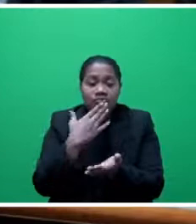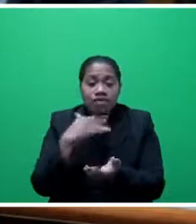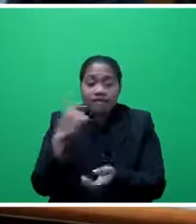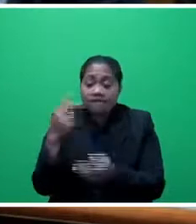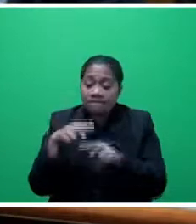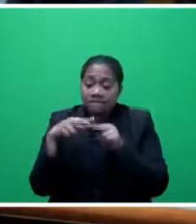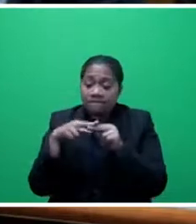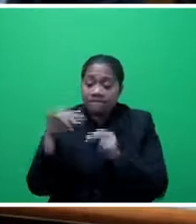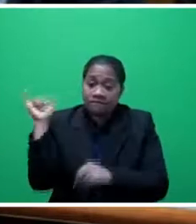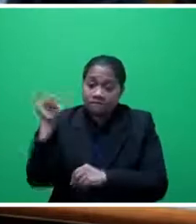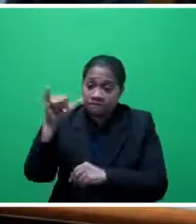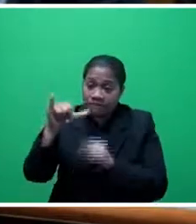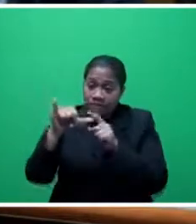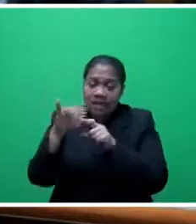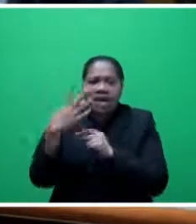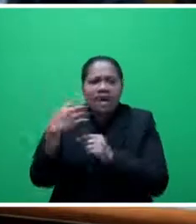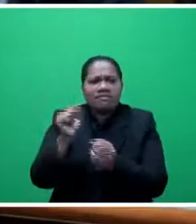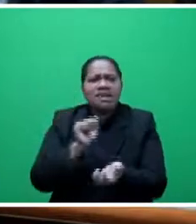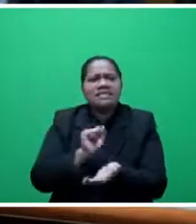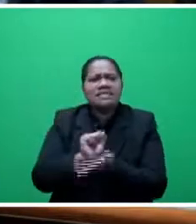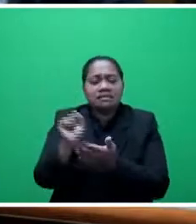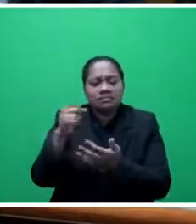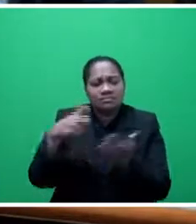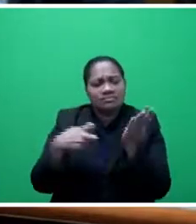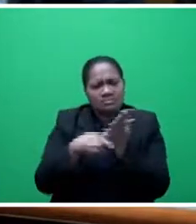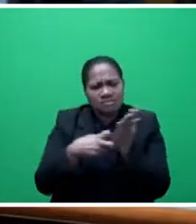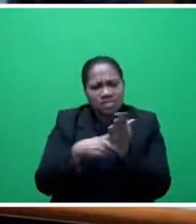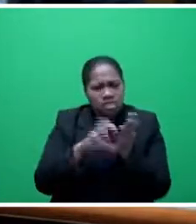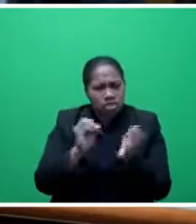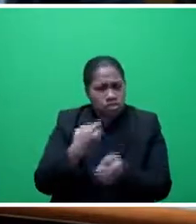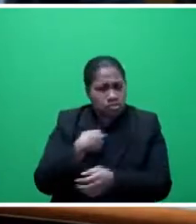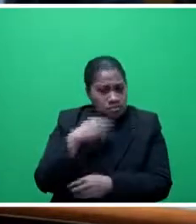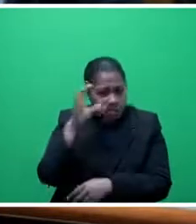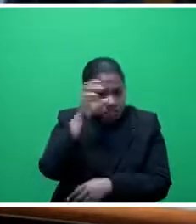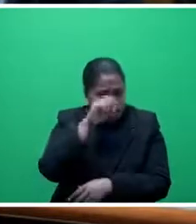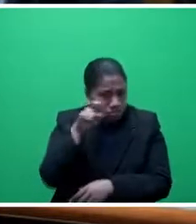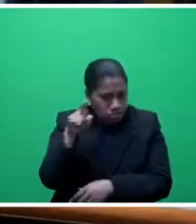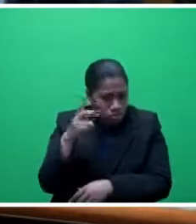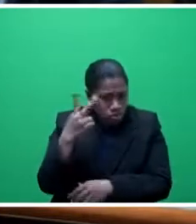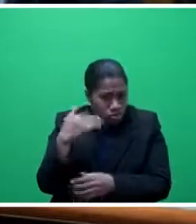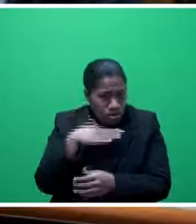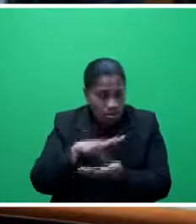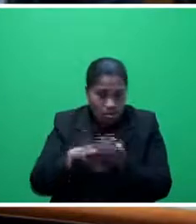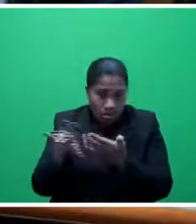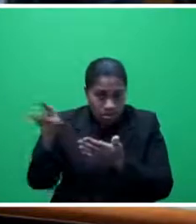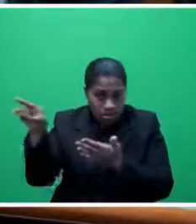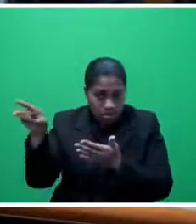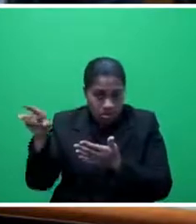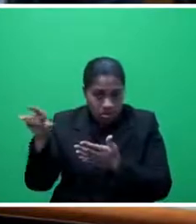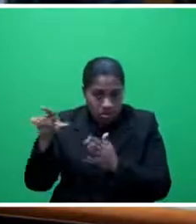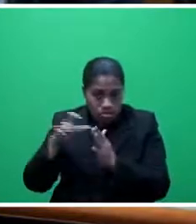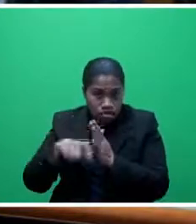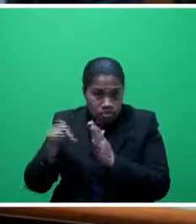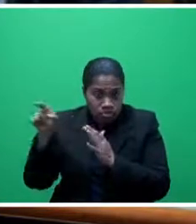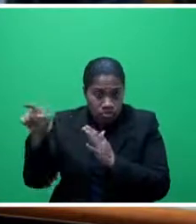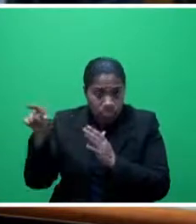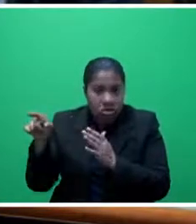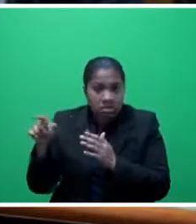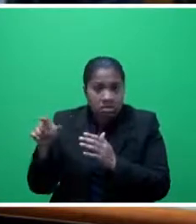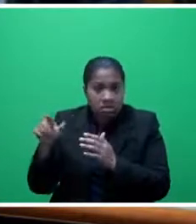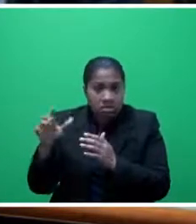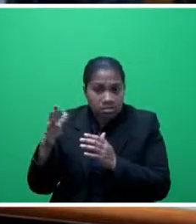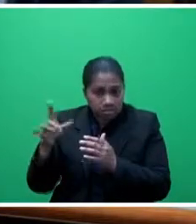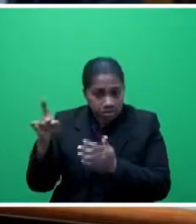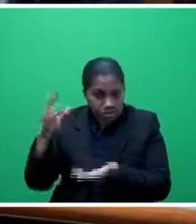also had a pre-sale of tickets. So I'm assuming that the $200 that would have been charged, now that that has been